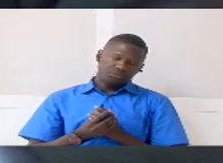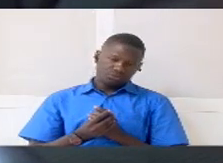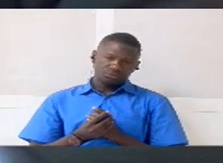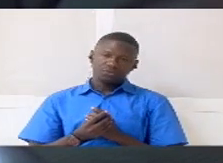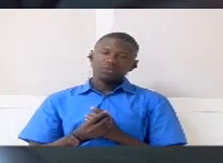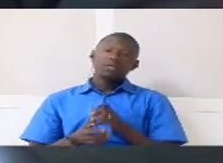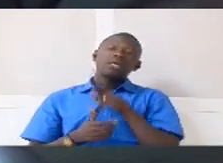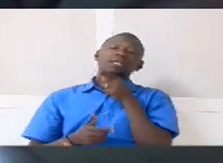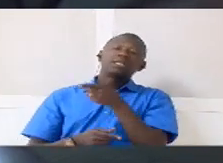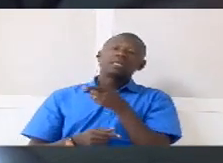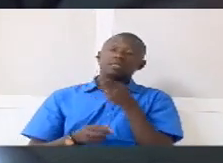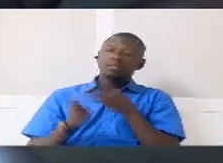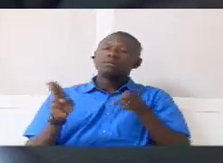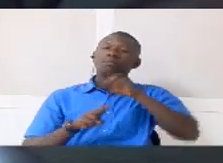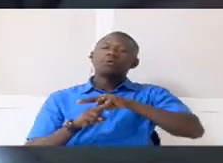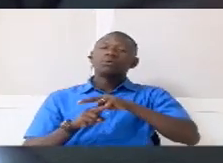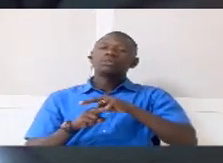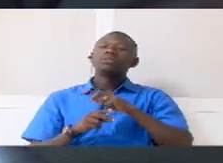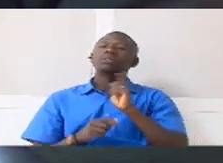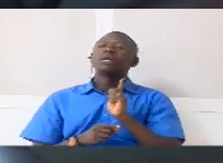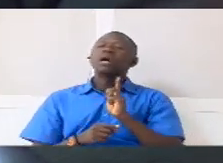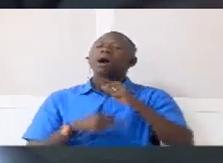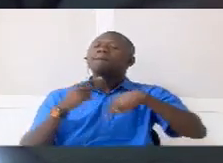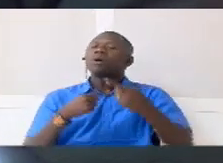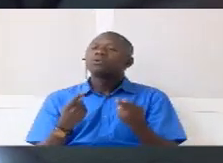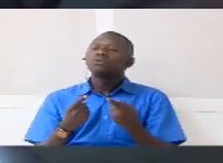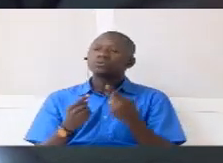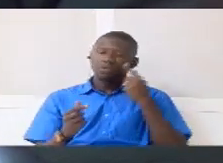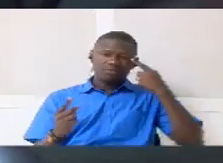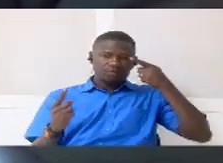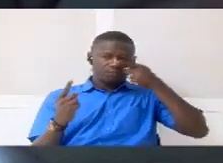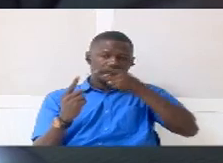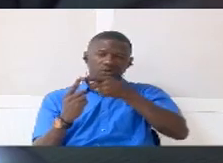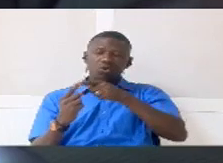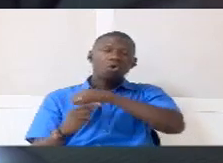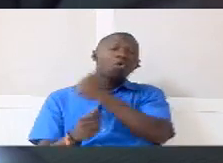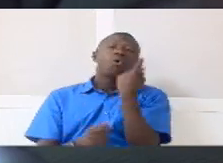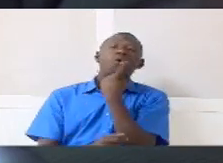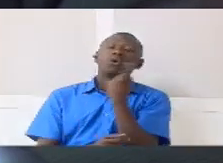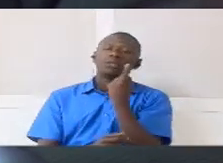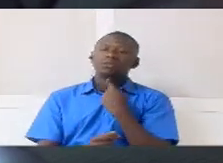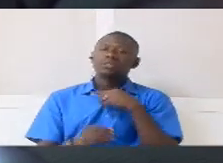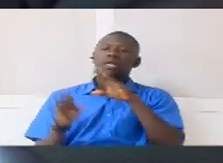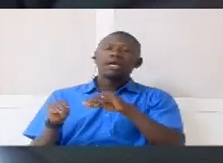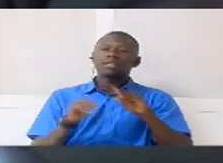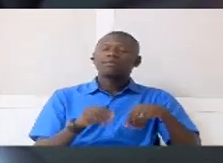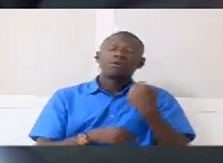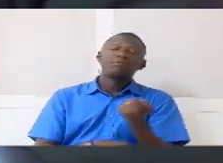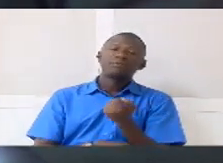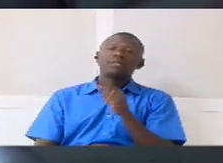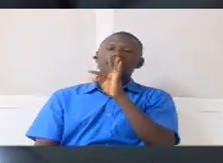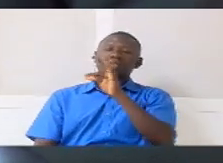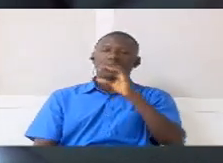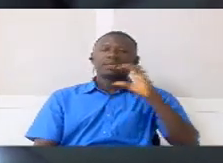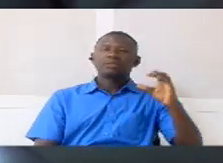The interim report, accordingly, focused only on the activities of the TRRC during the